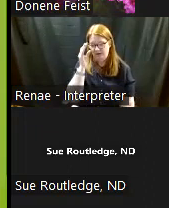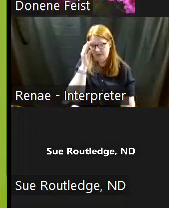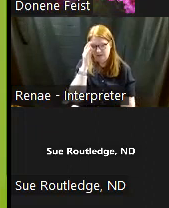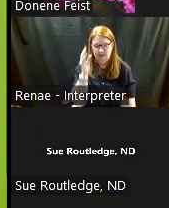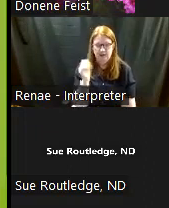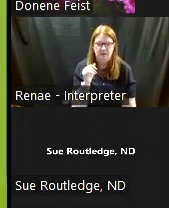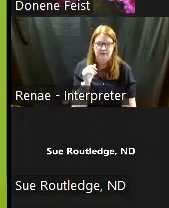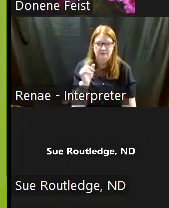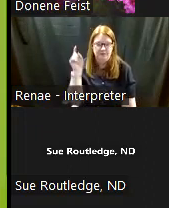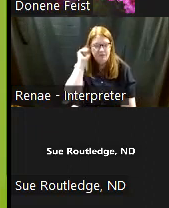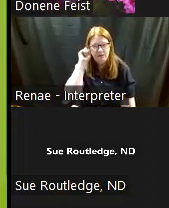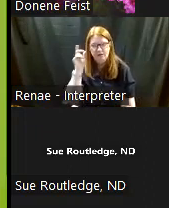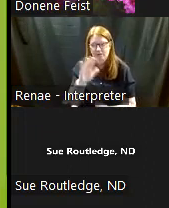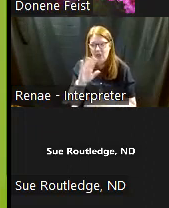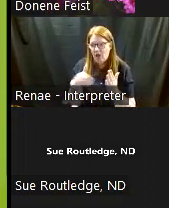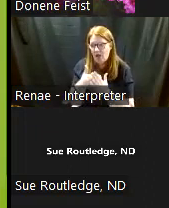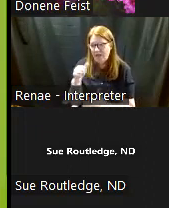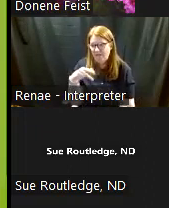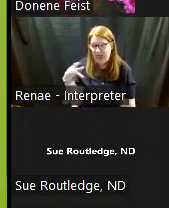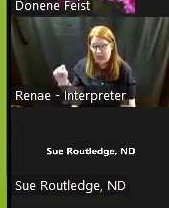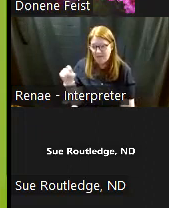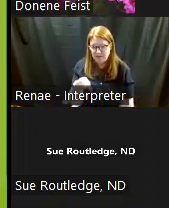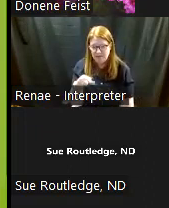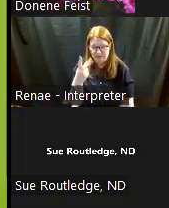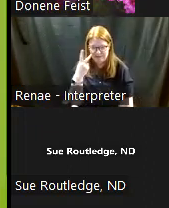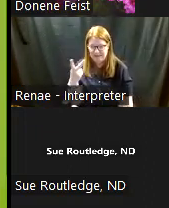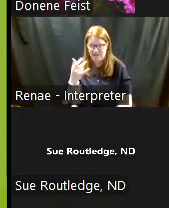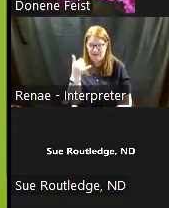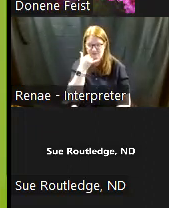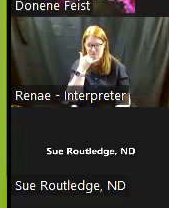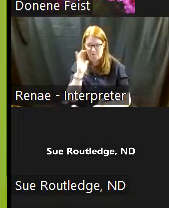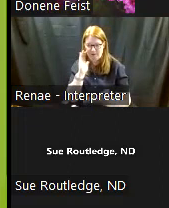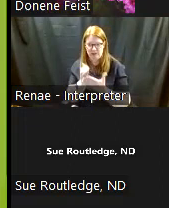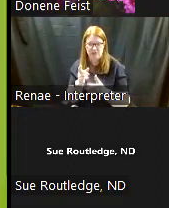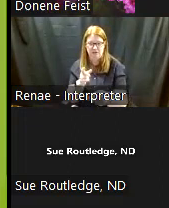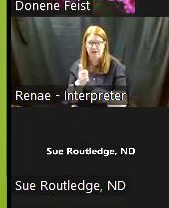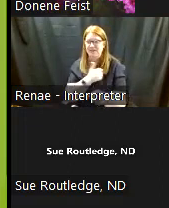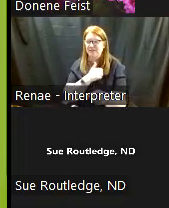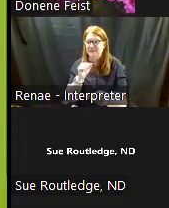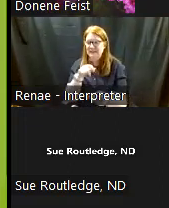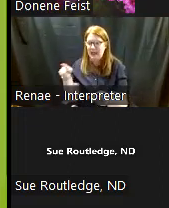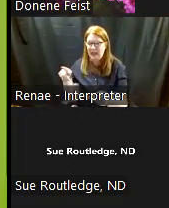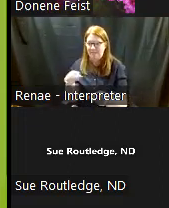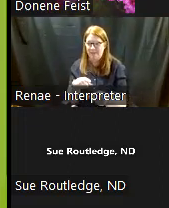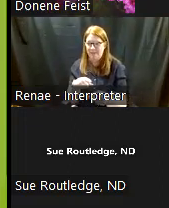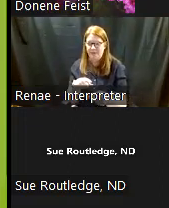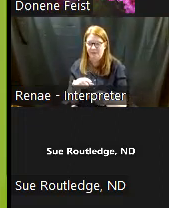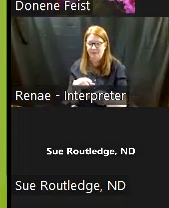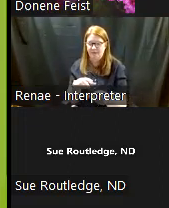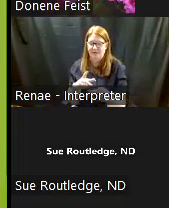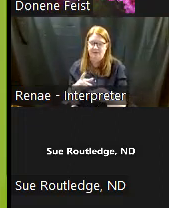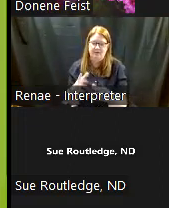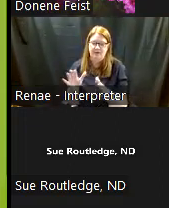aids now all connect to apps. So that's what the phone is. I love this app. It uses, or it gives